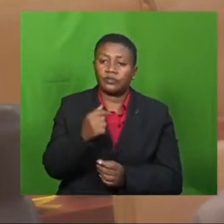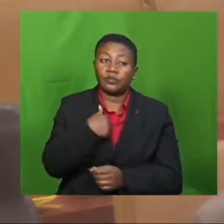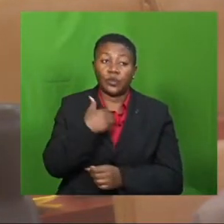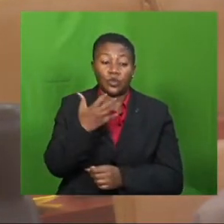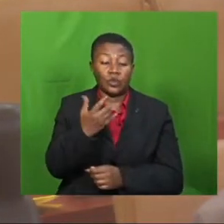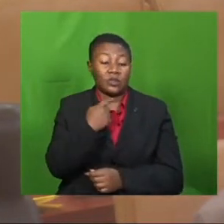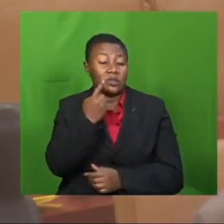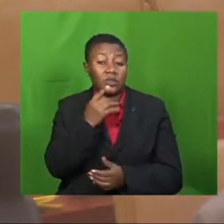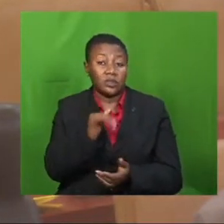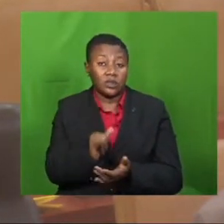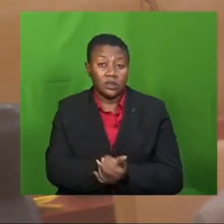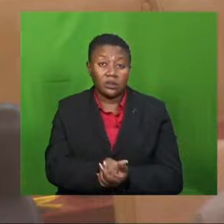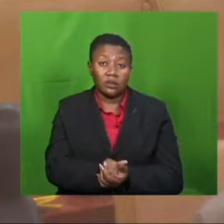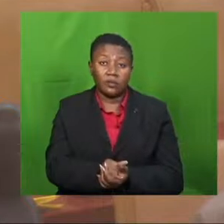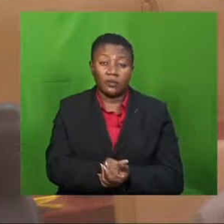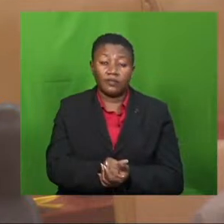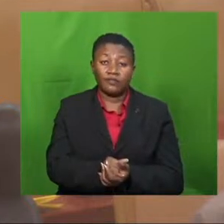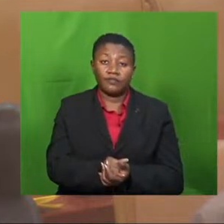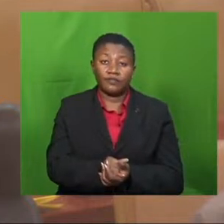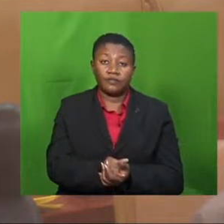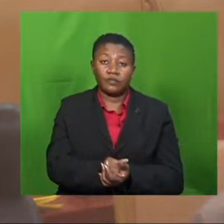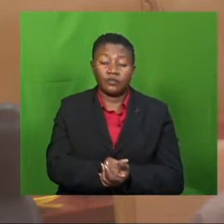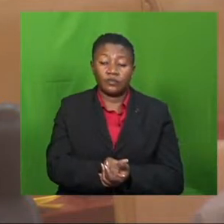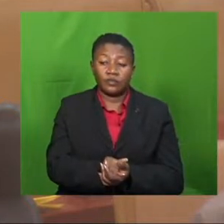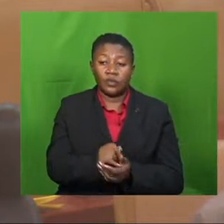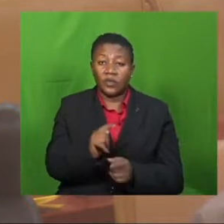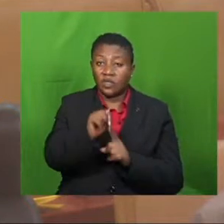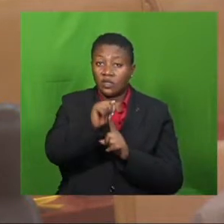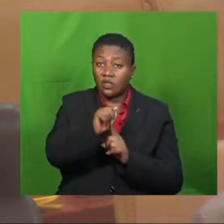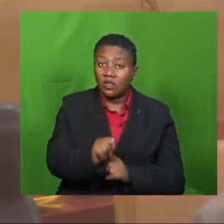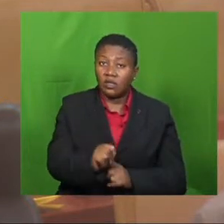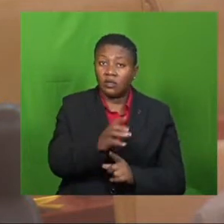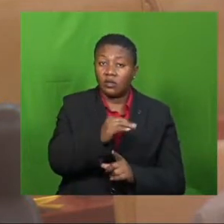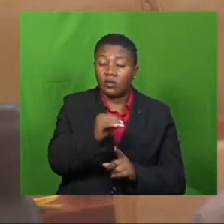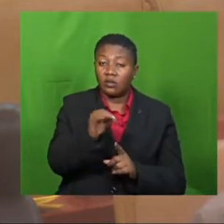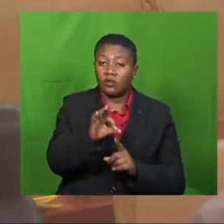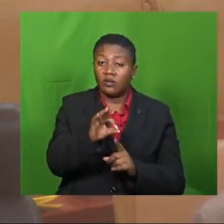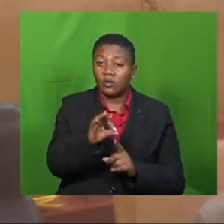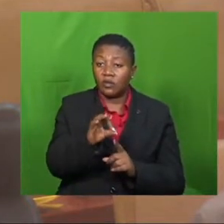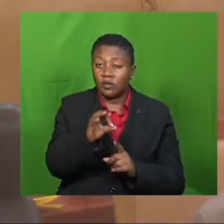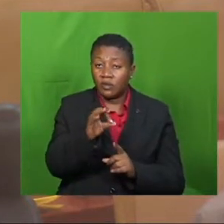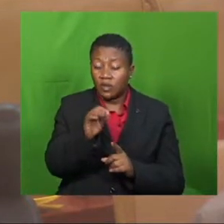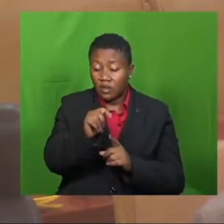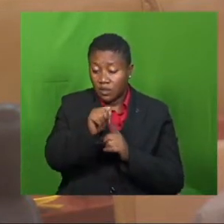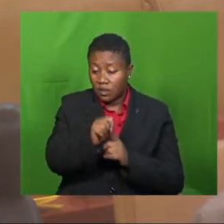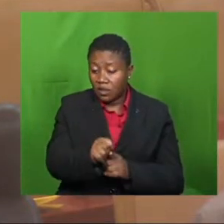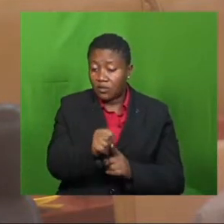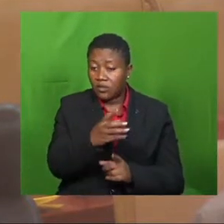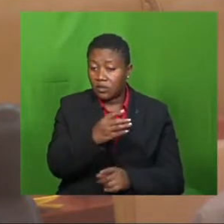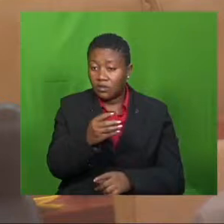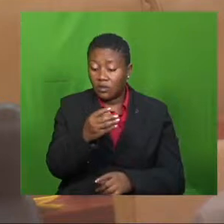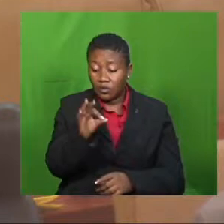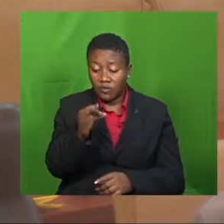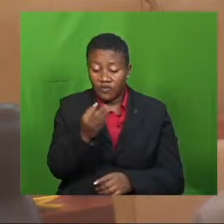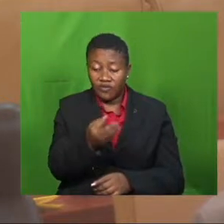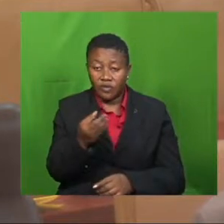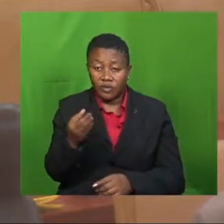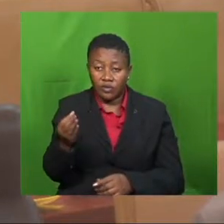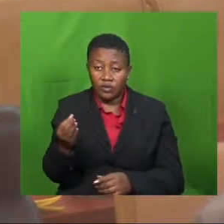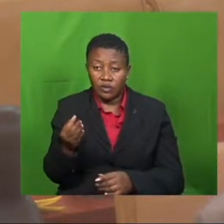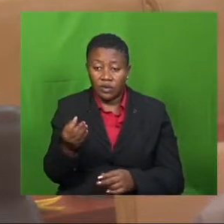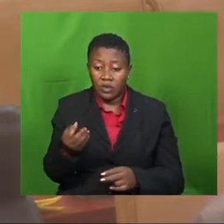that the terms of the facility as presented to us states that the interest rate